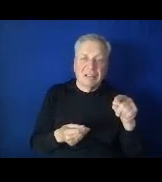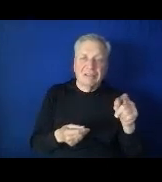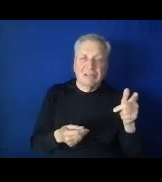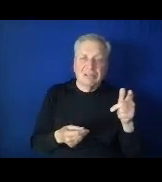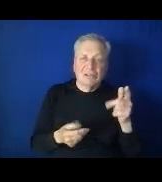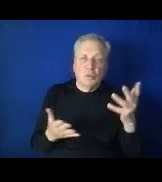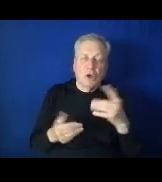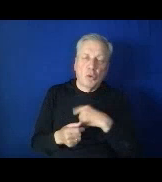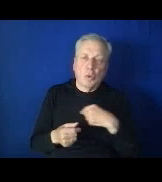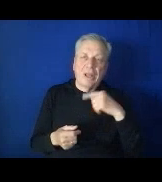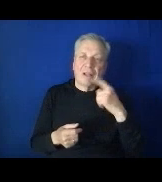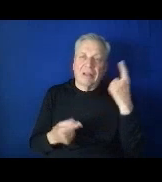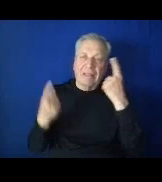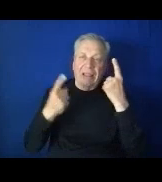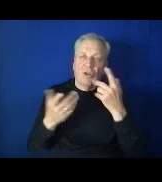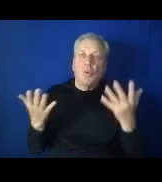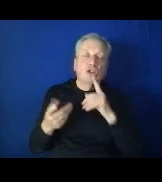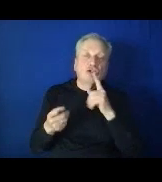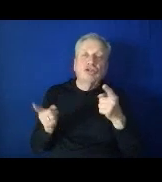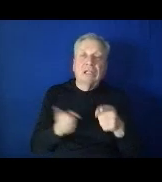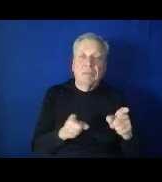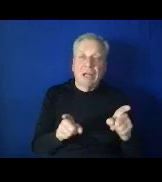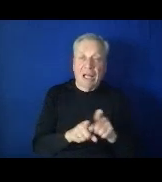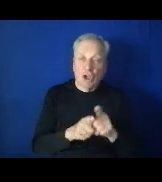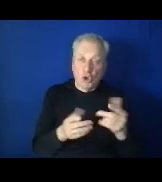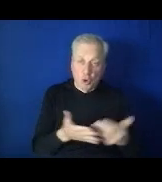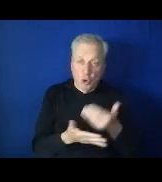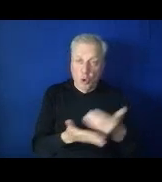we think is happening is that as new